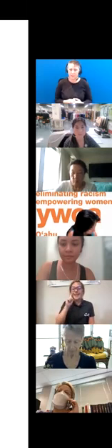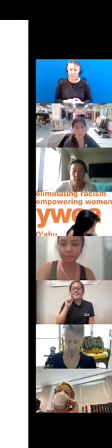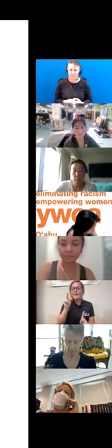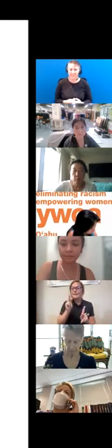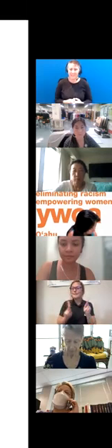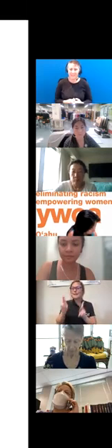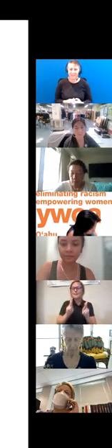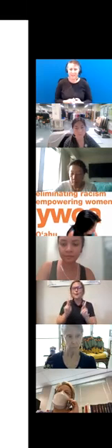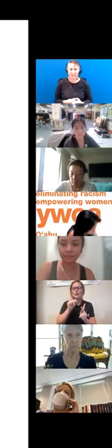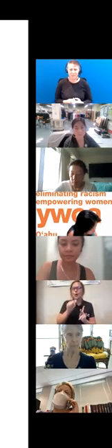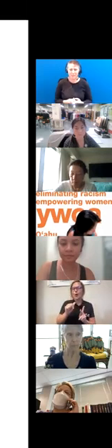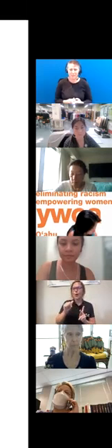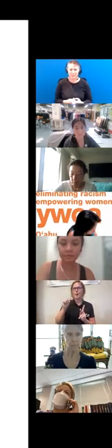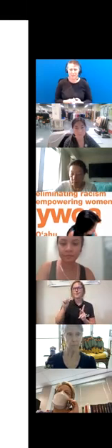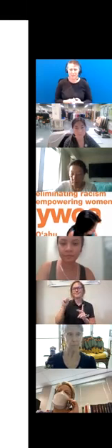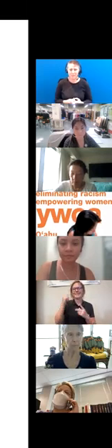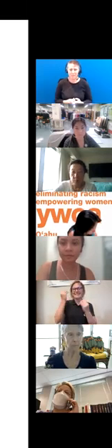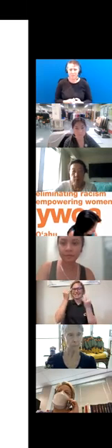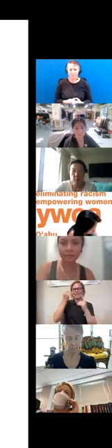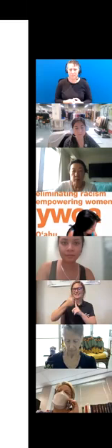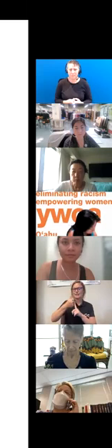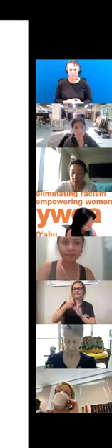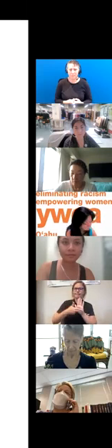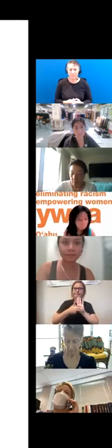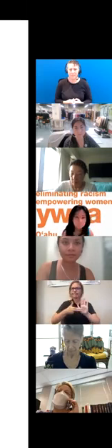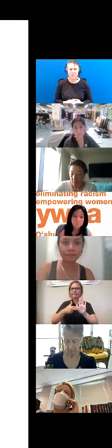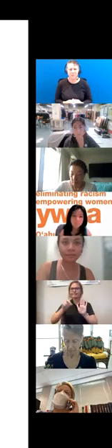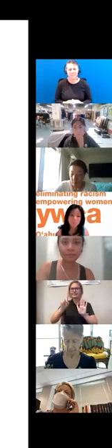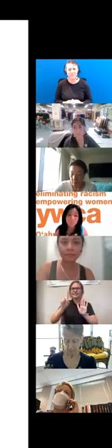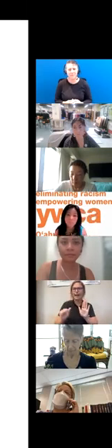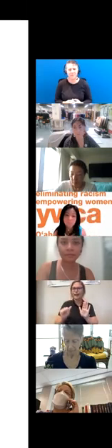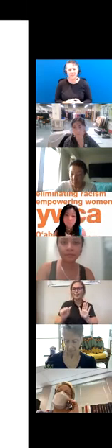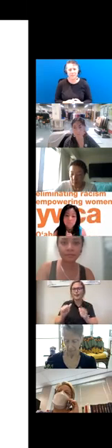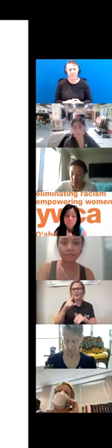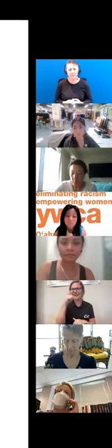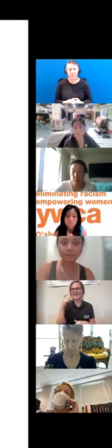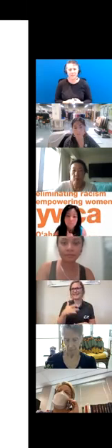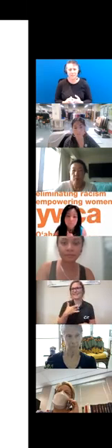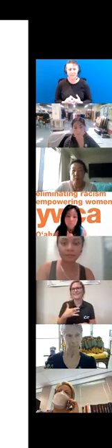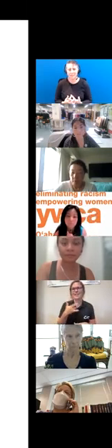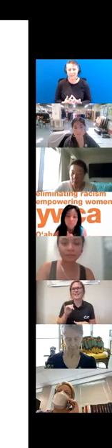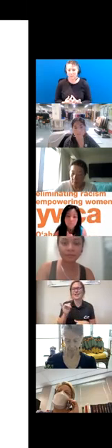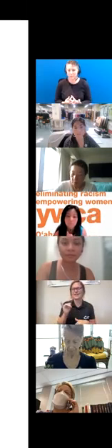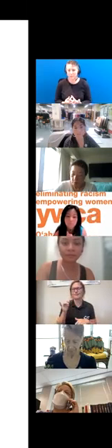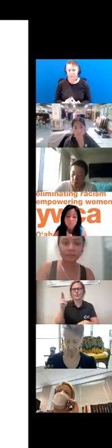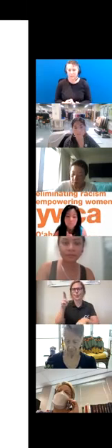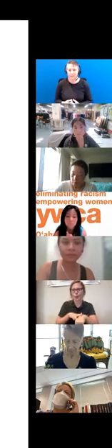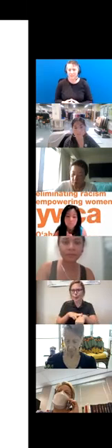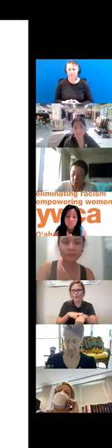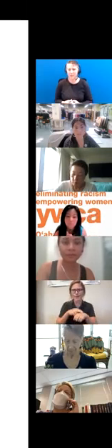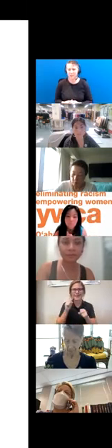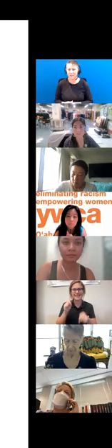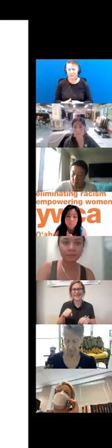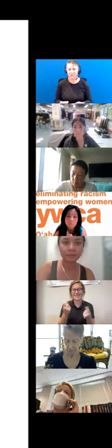So number 6 is deaf people, they don't consider themselves disabled.